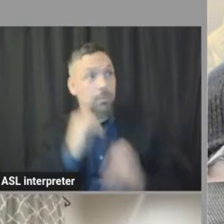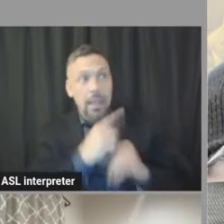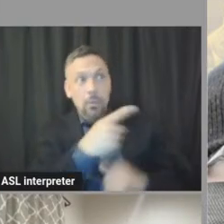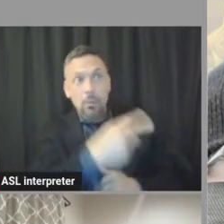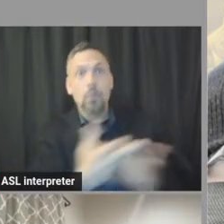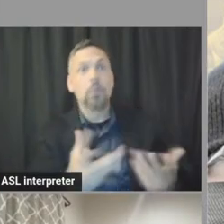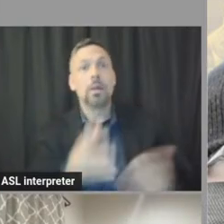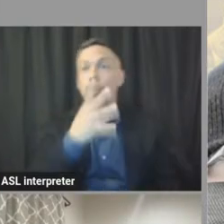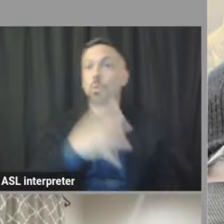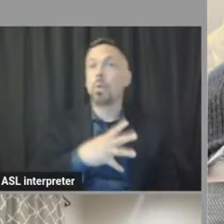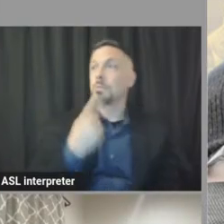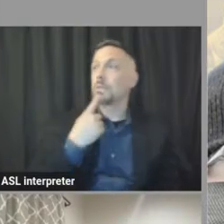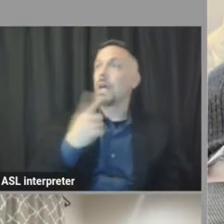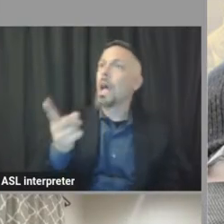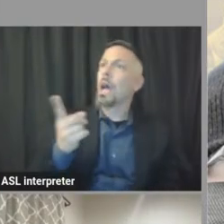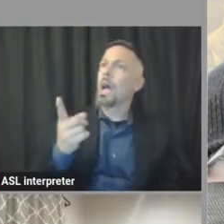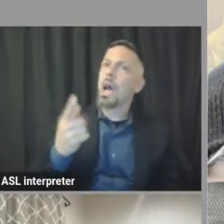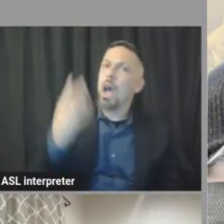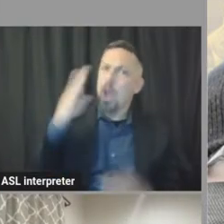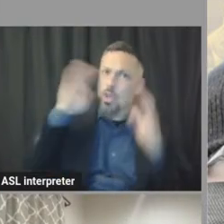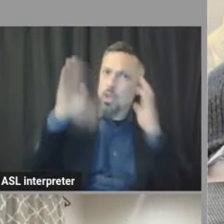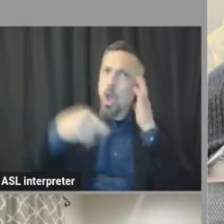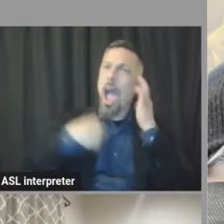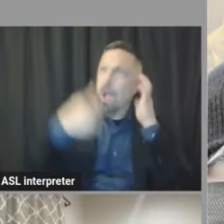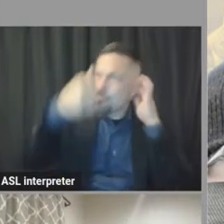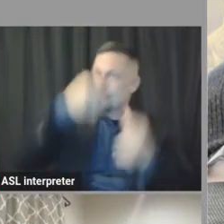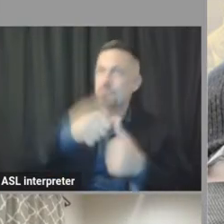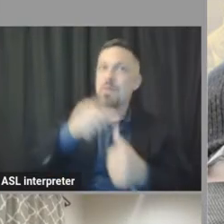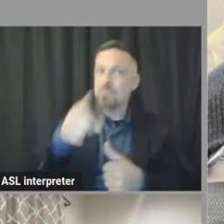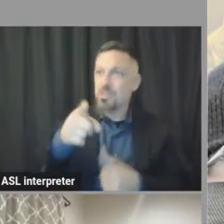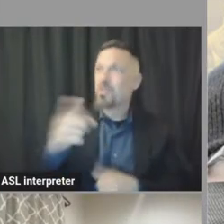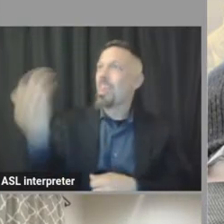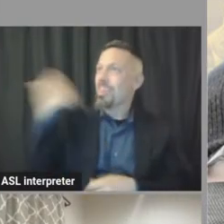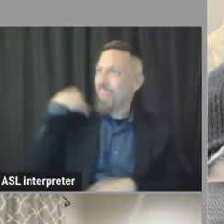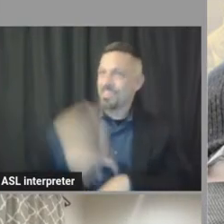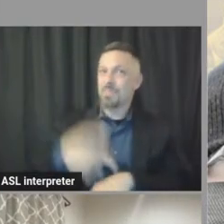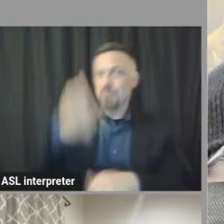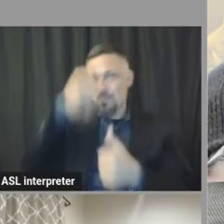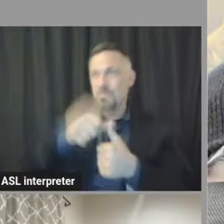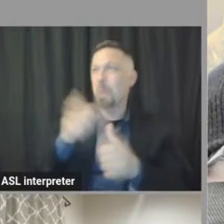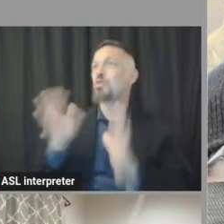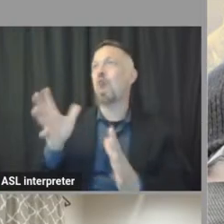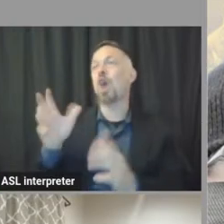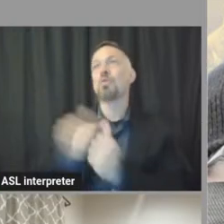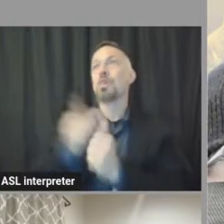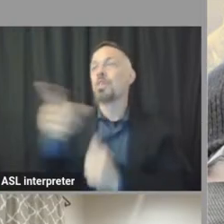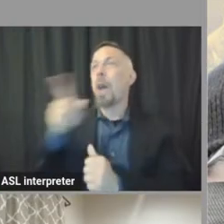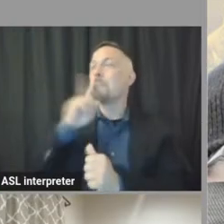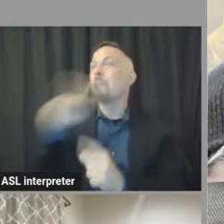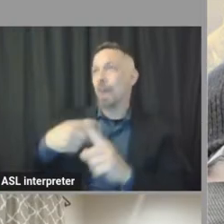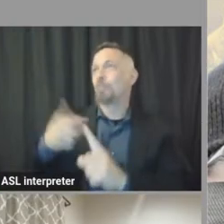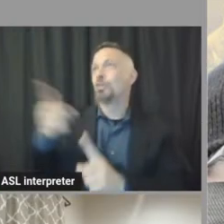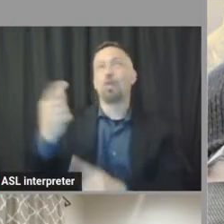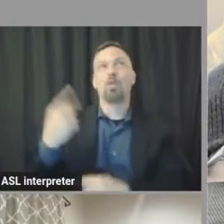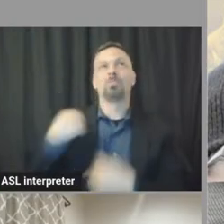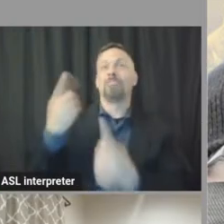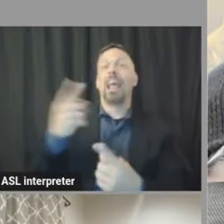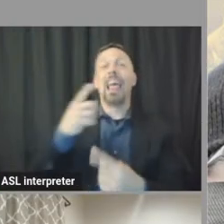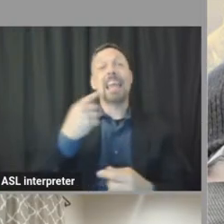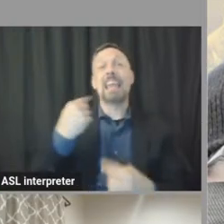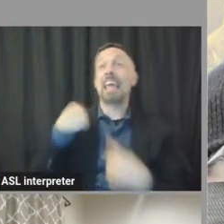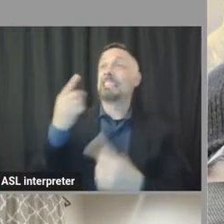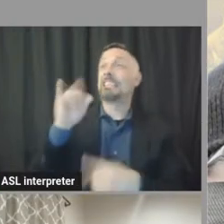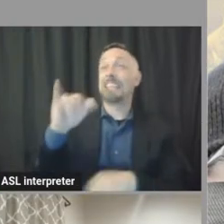And the woman said, you know, I totally remember you, Casey. I actually talk about you all the time. And ever since that time